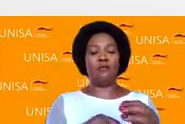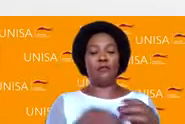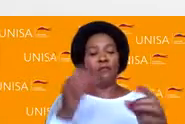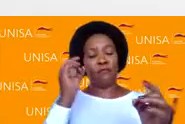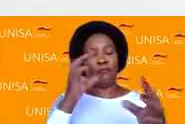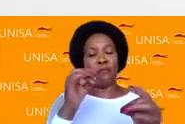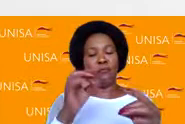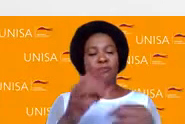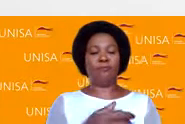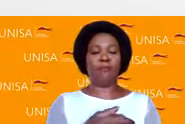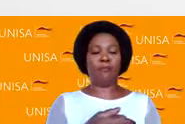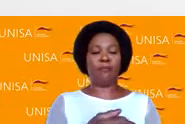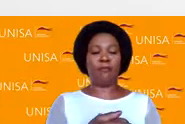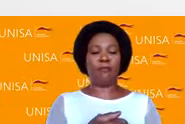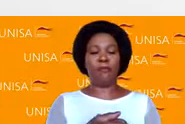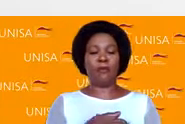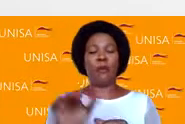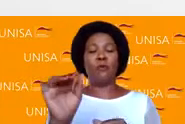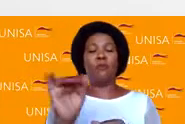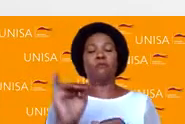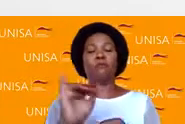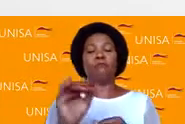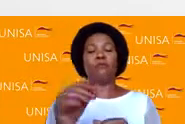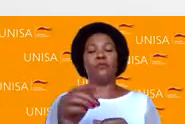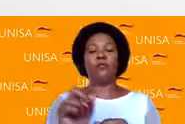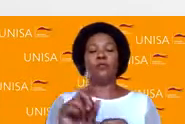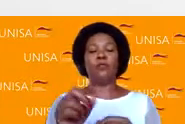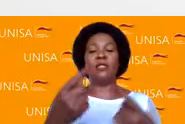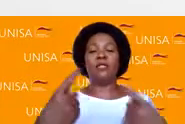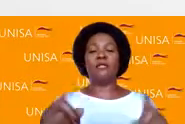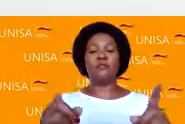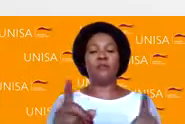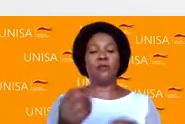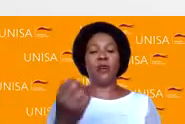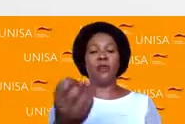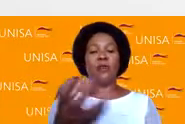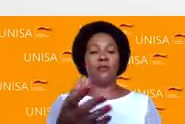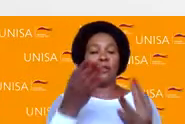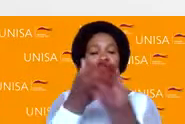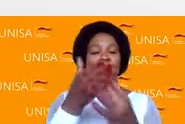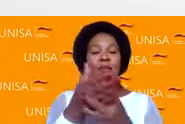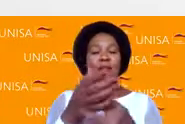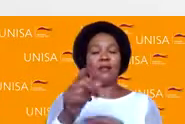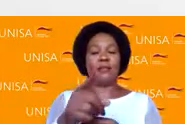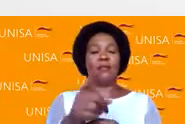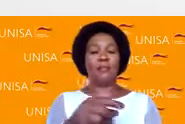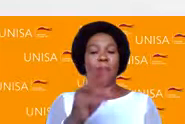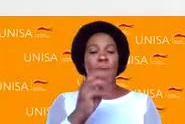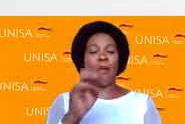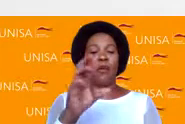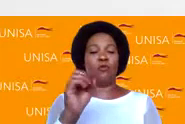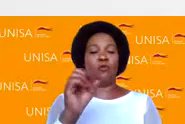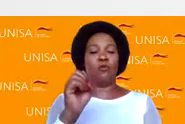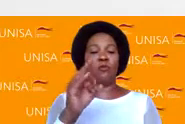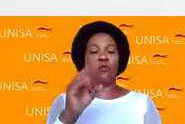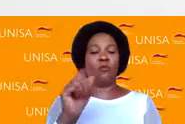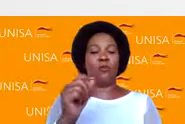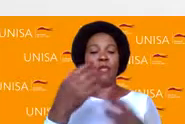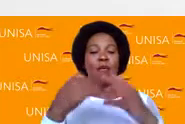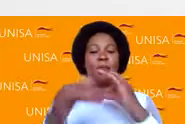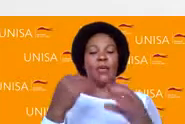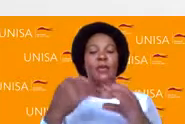So what's different from when you sign in here? You can see immediately this is a Microsoft email account. It's